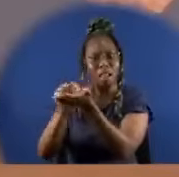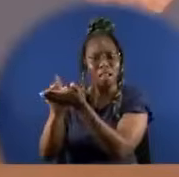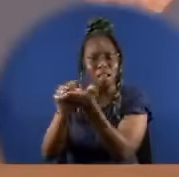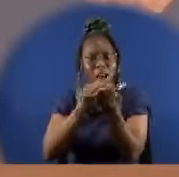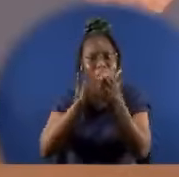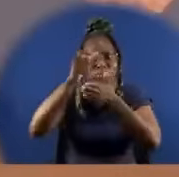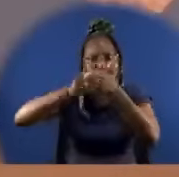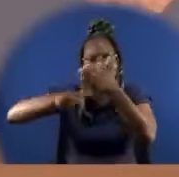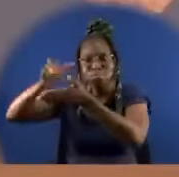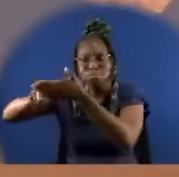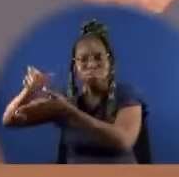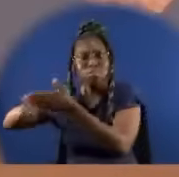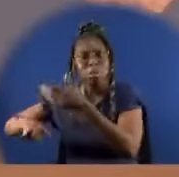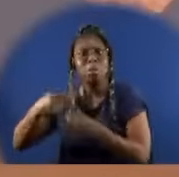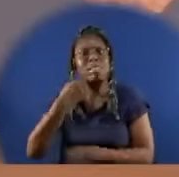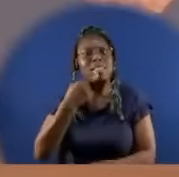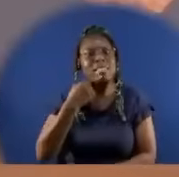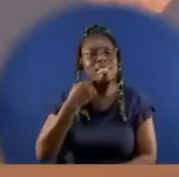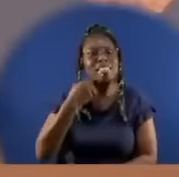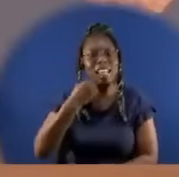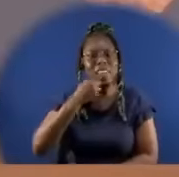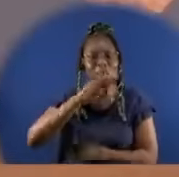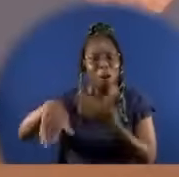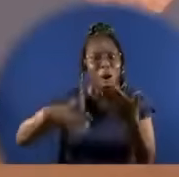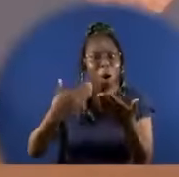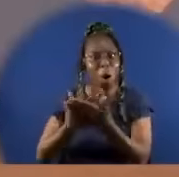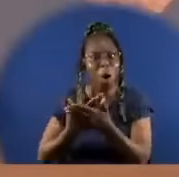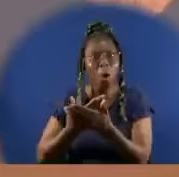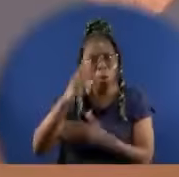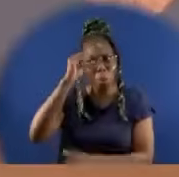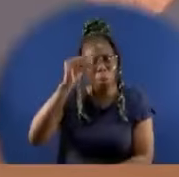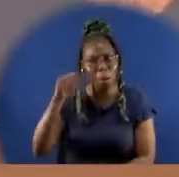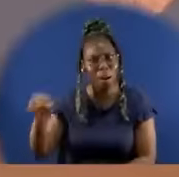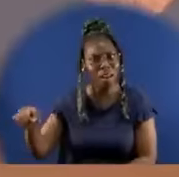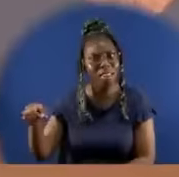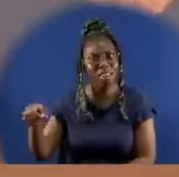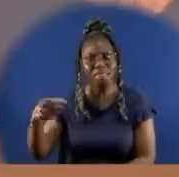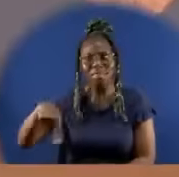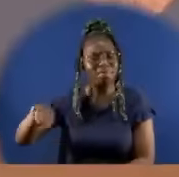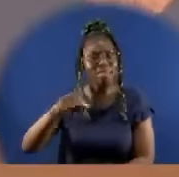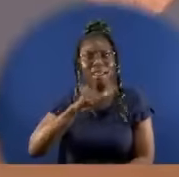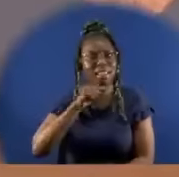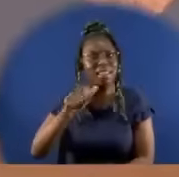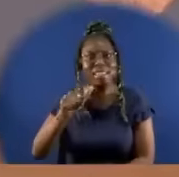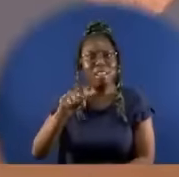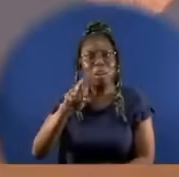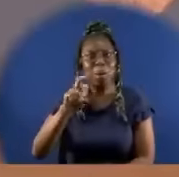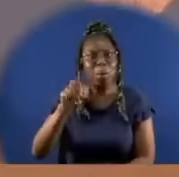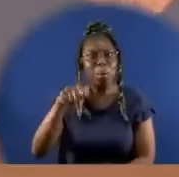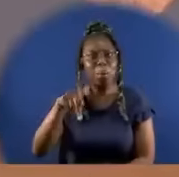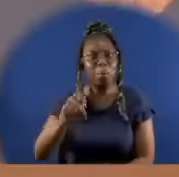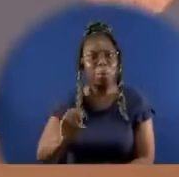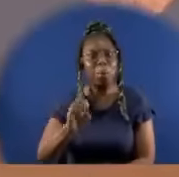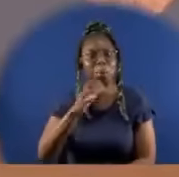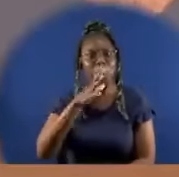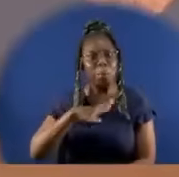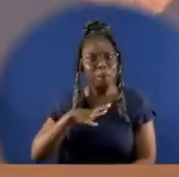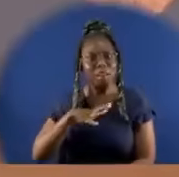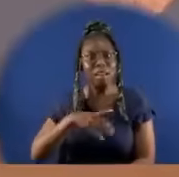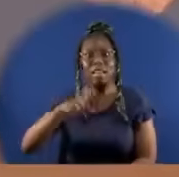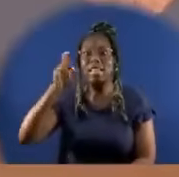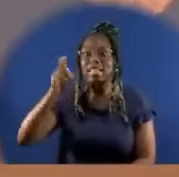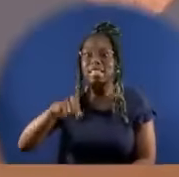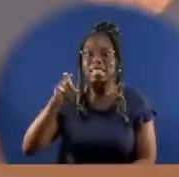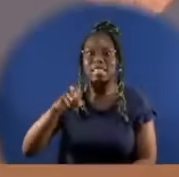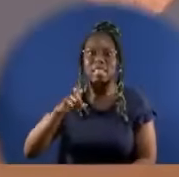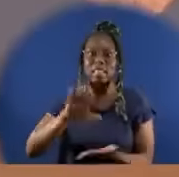these black and brown boys who were convicted of rape that they never committed received the death penalty.